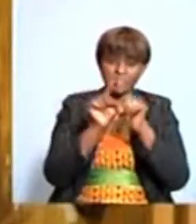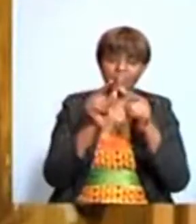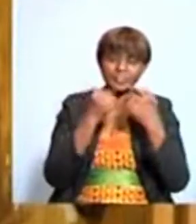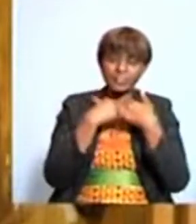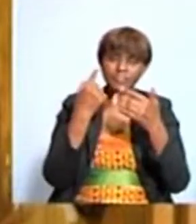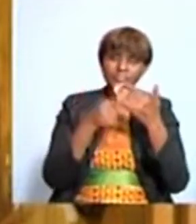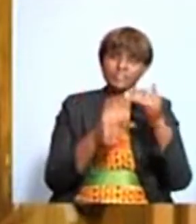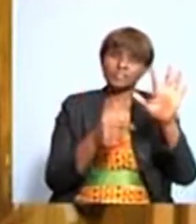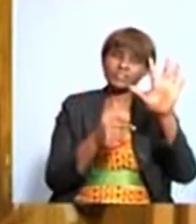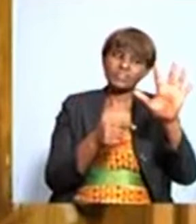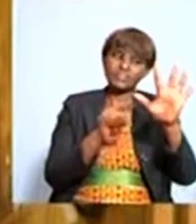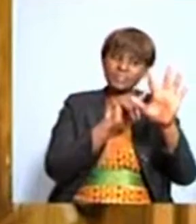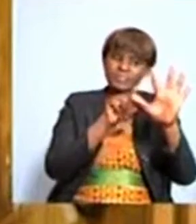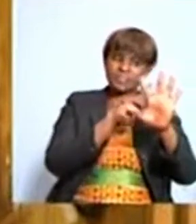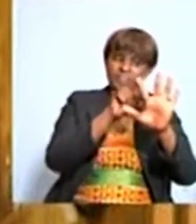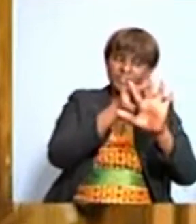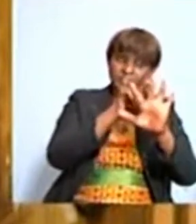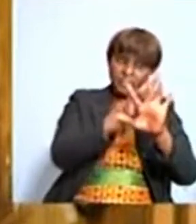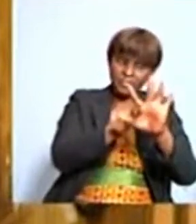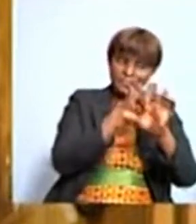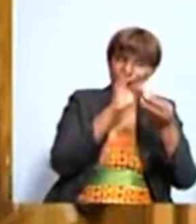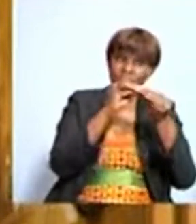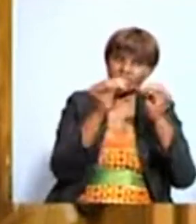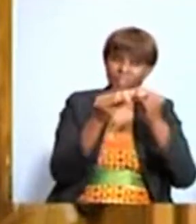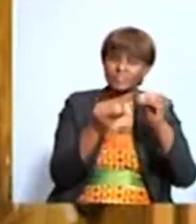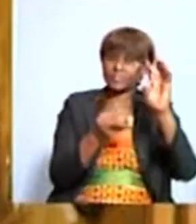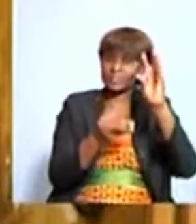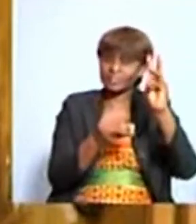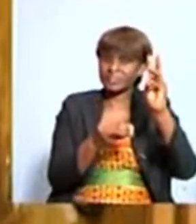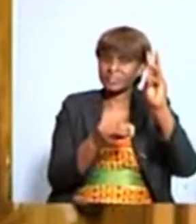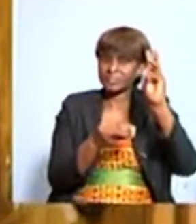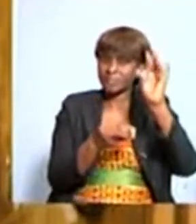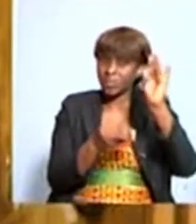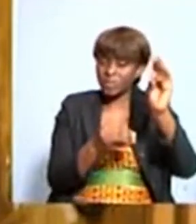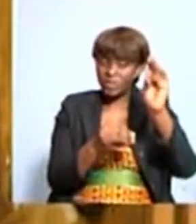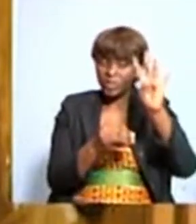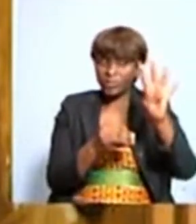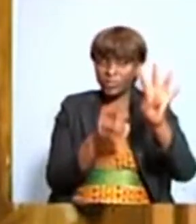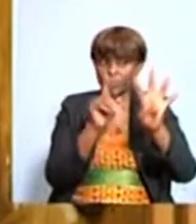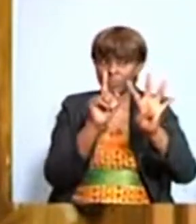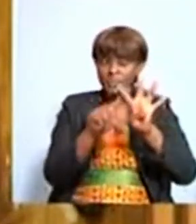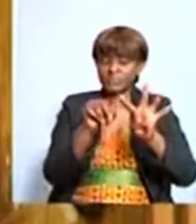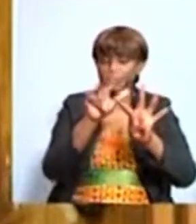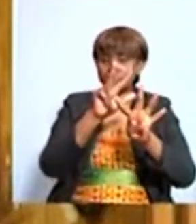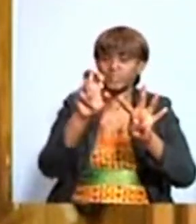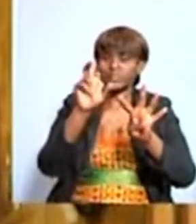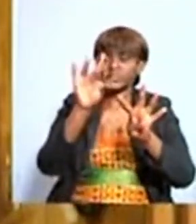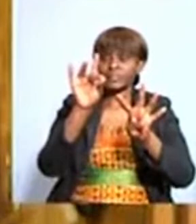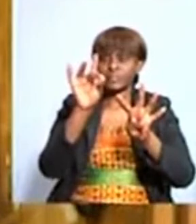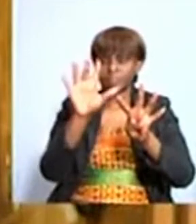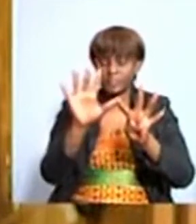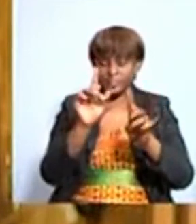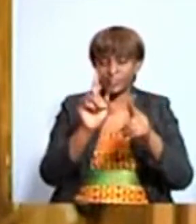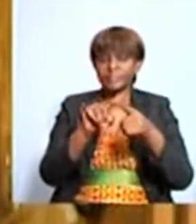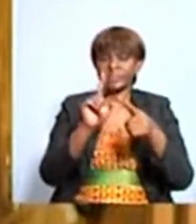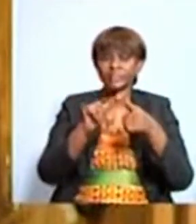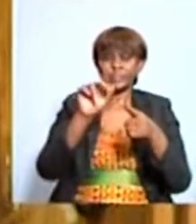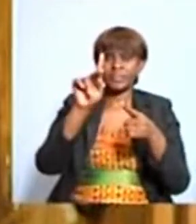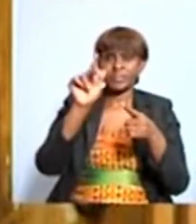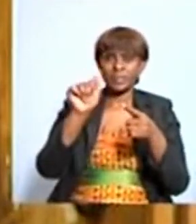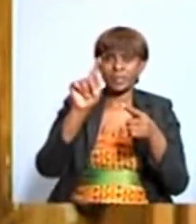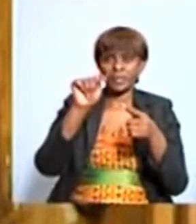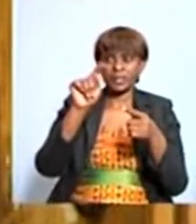consider 5 questions for oral answer under Standing Order number 74. Question 385 did come from Mr. Katakwe